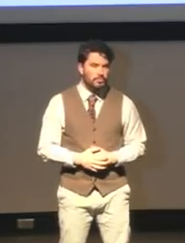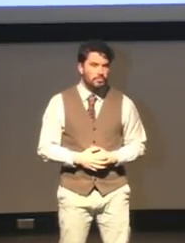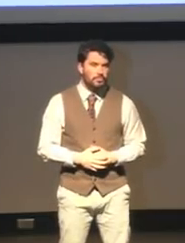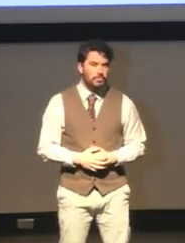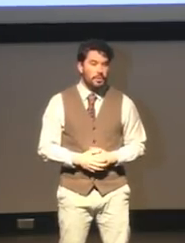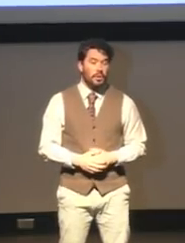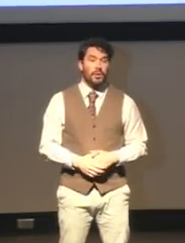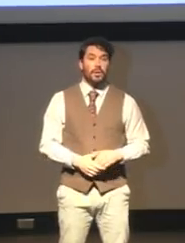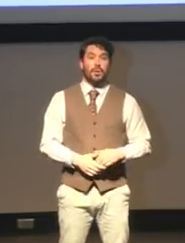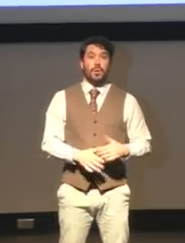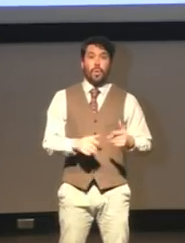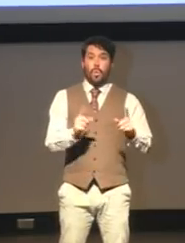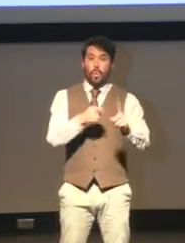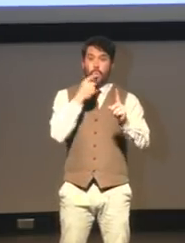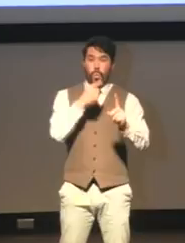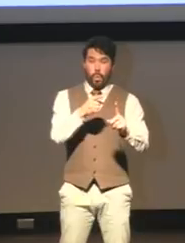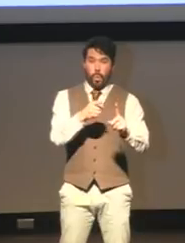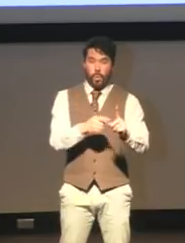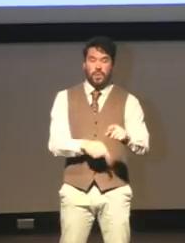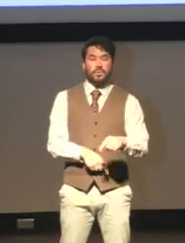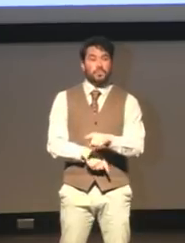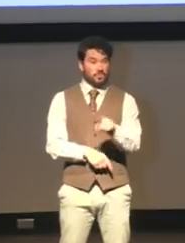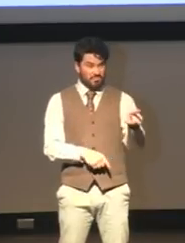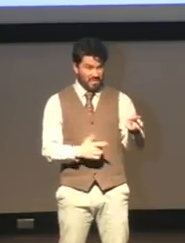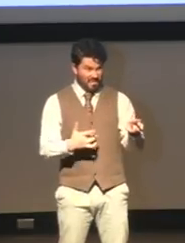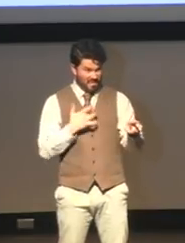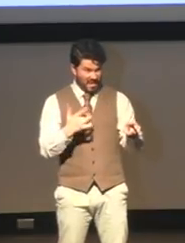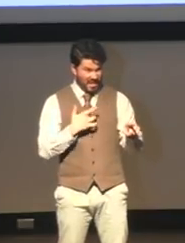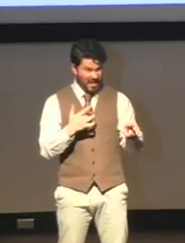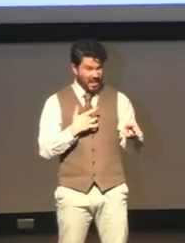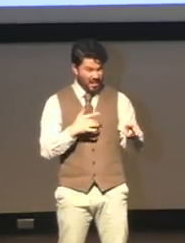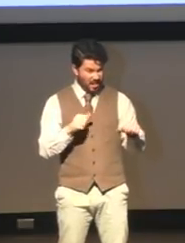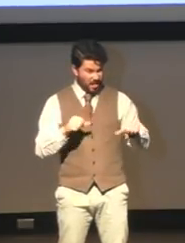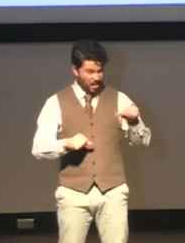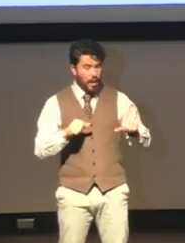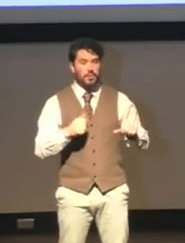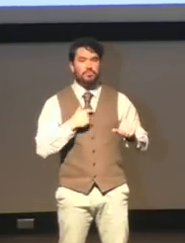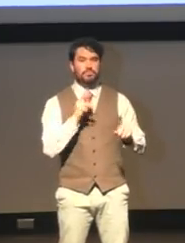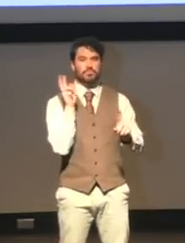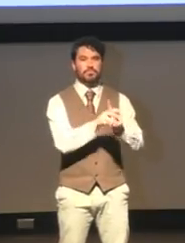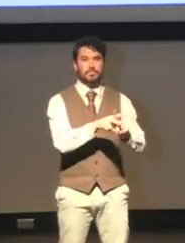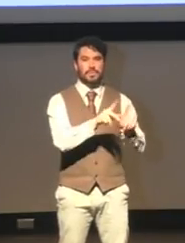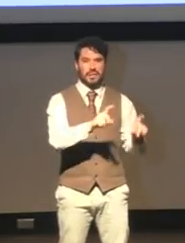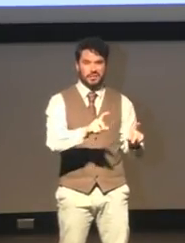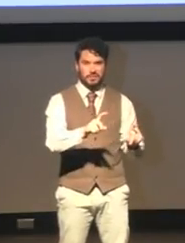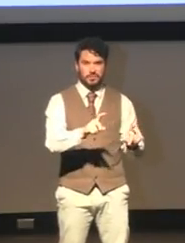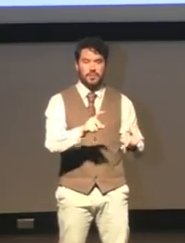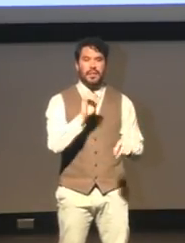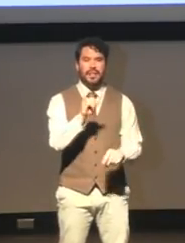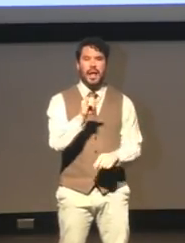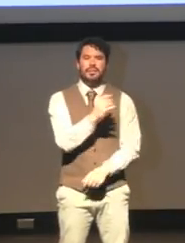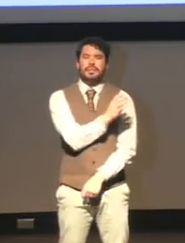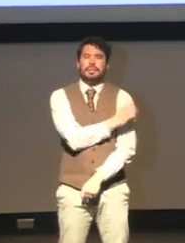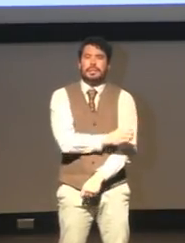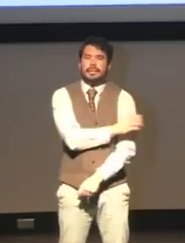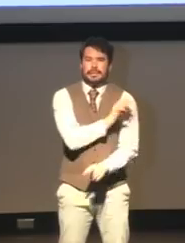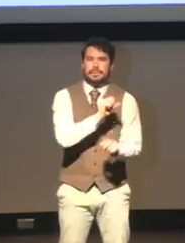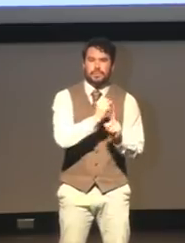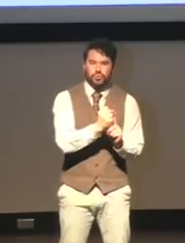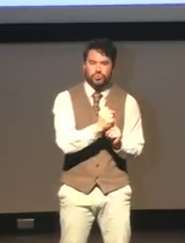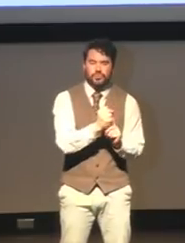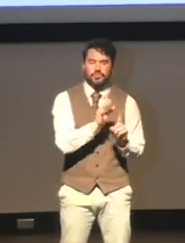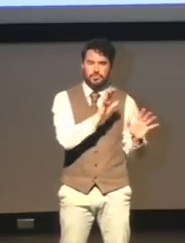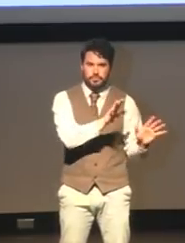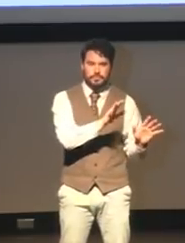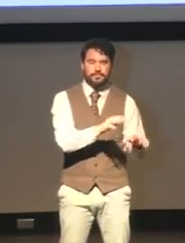be to open up testing for symptomatic patients more broadly in the ambulatory setting. And then the second goal would be to